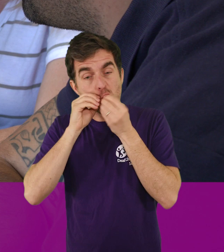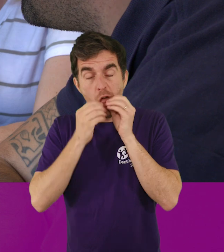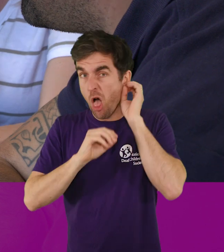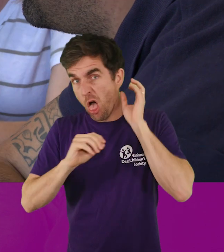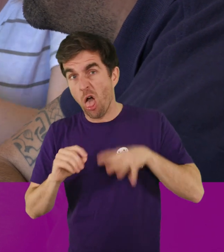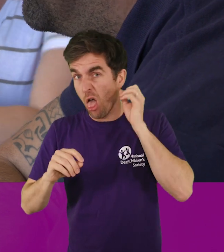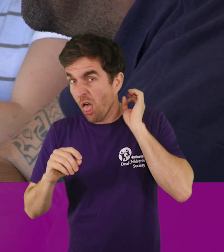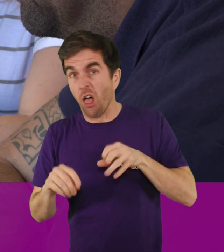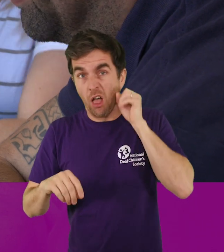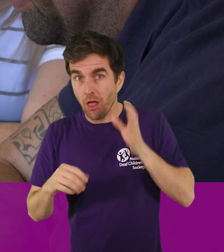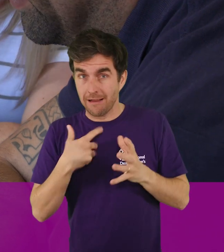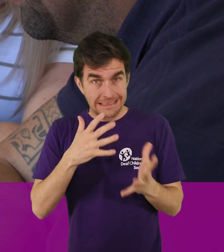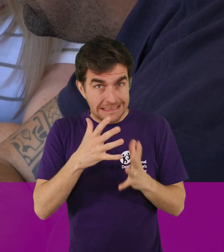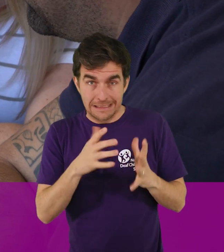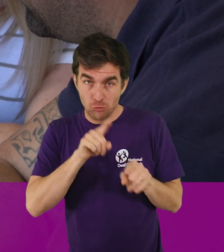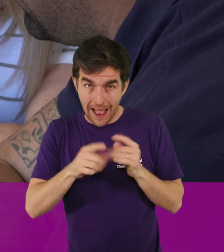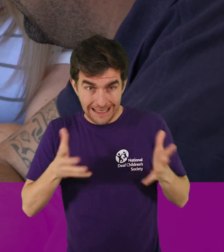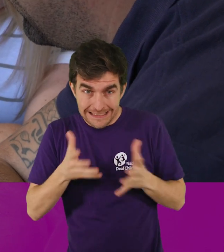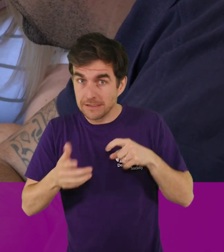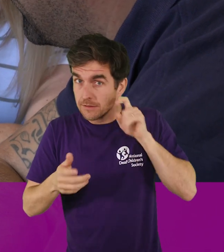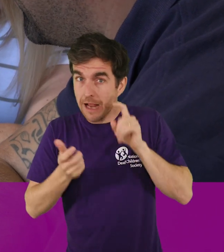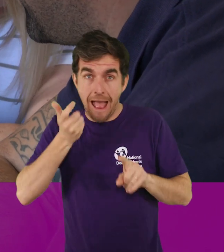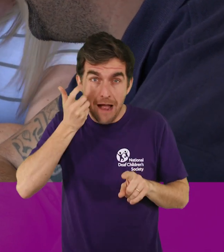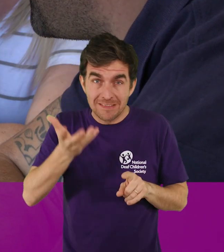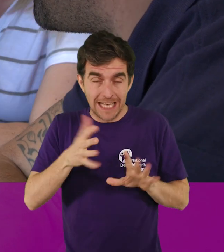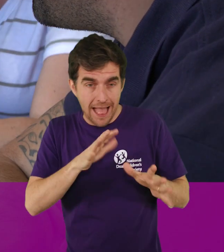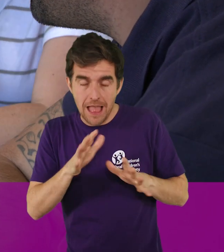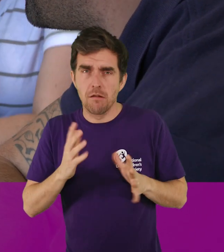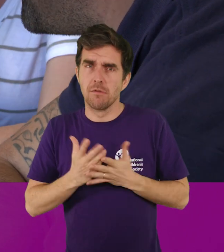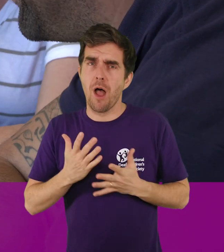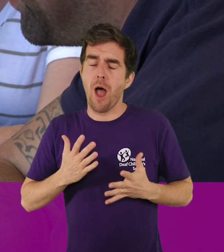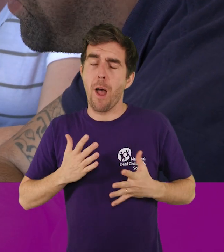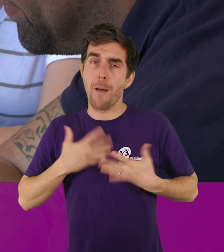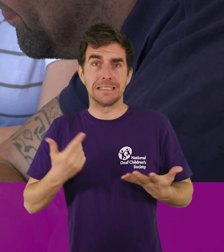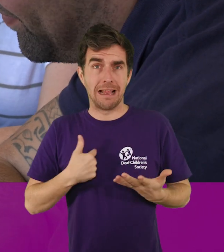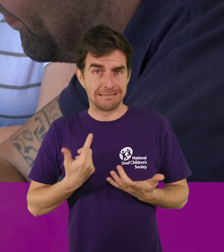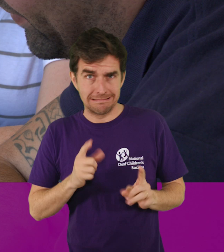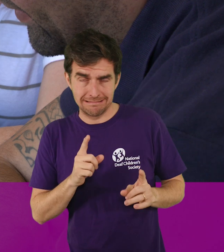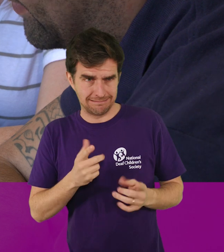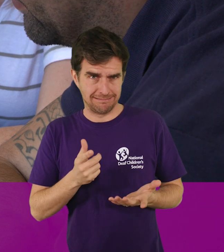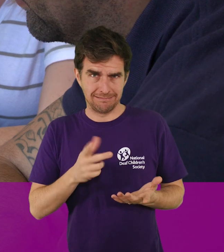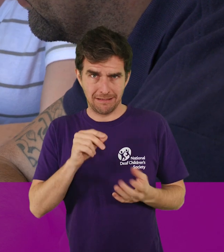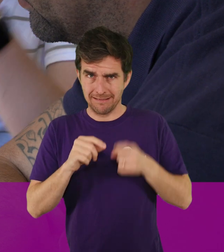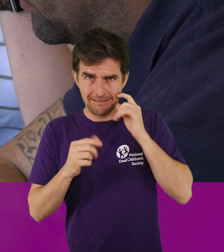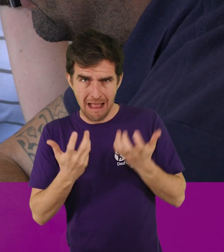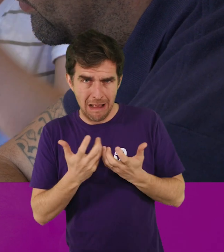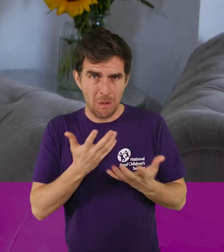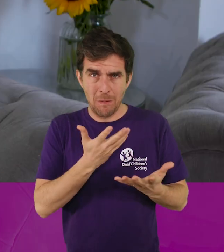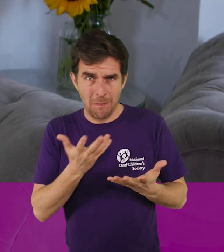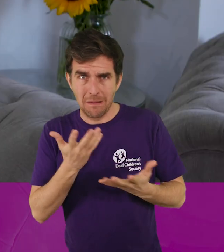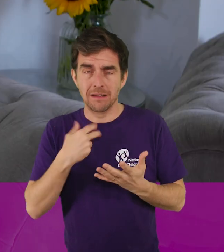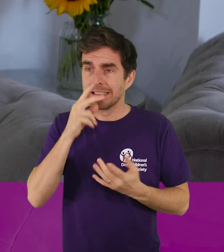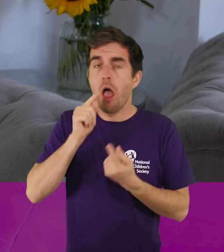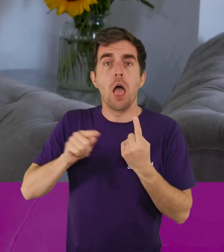her hearing aid, and I thought like she needs to wear it. And then every day we try, and I was just getting really, really upset, like it wasn't happening.